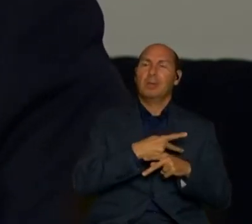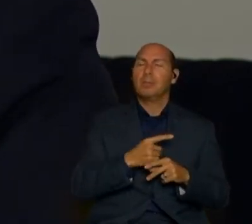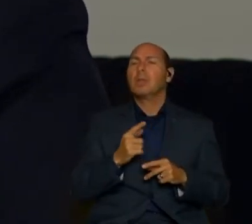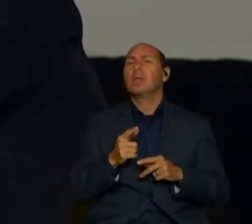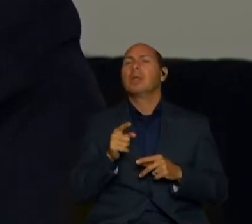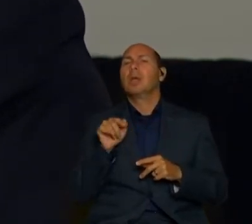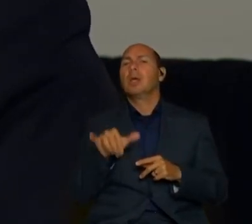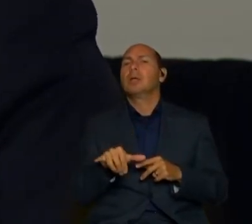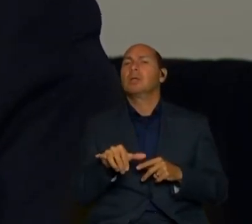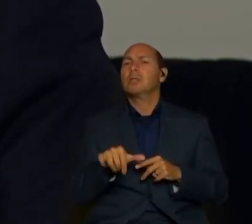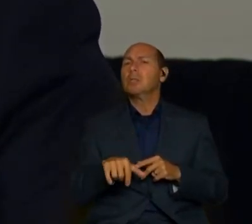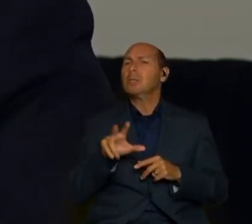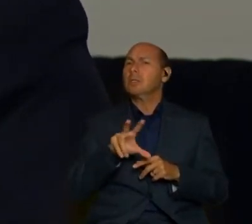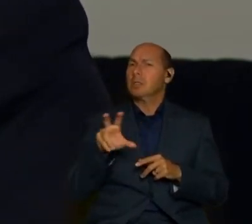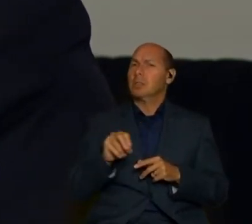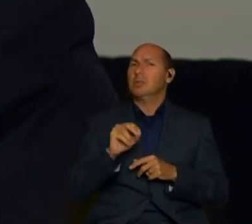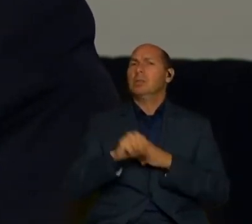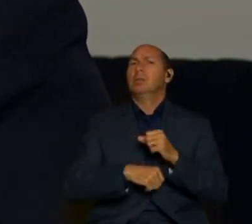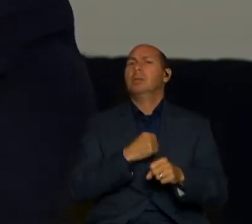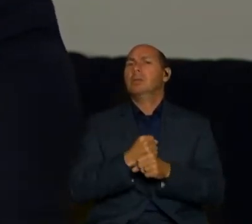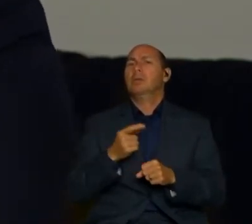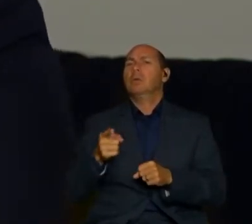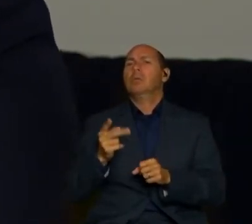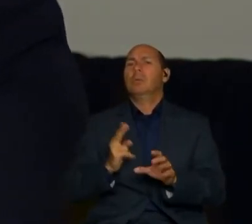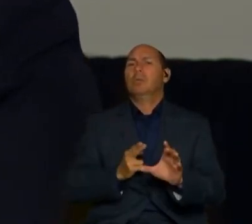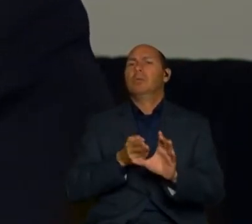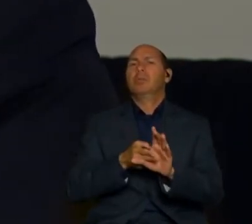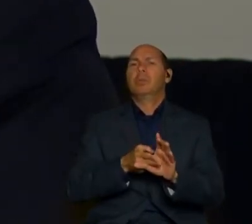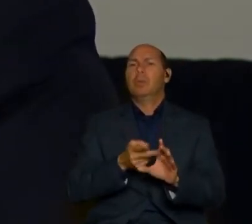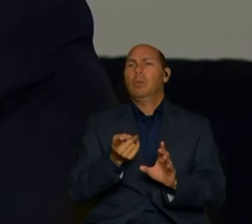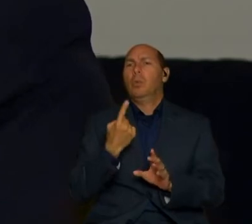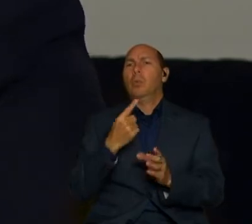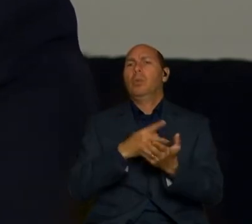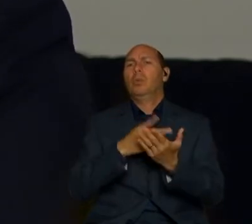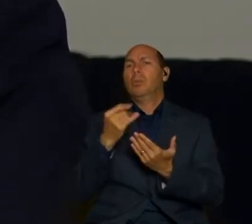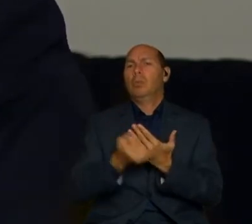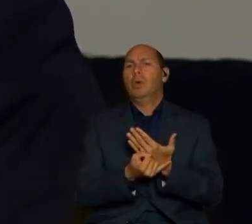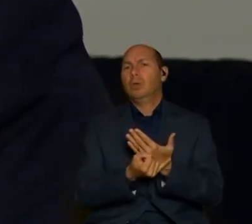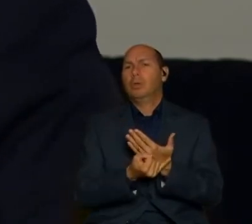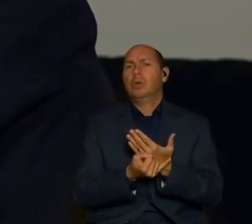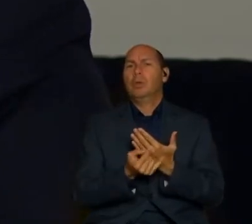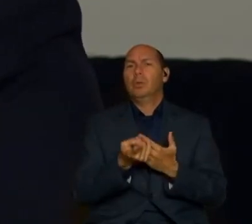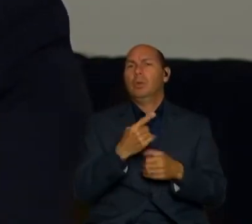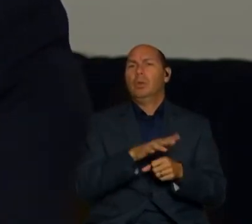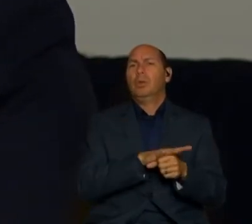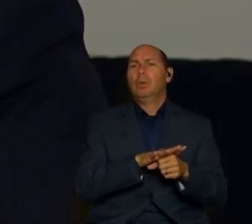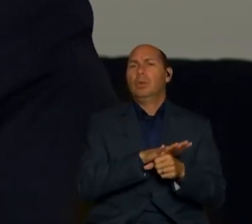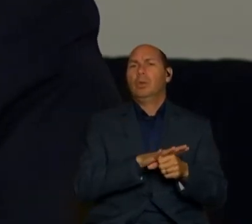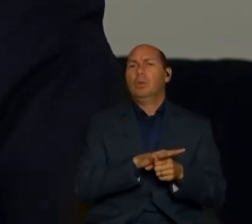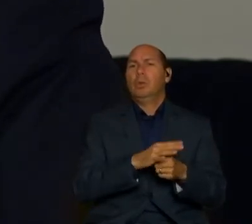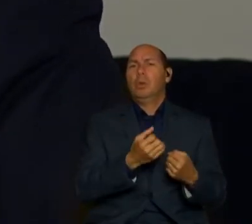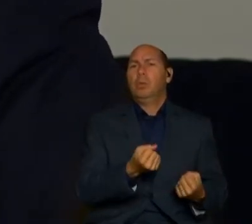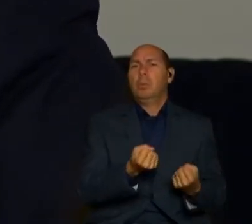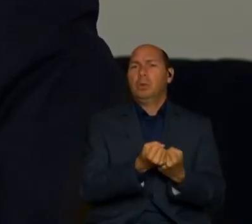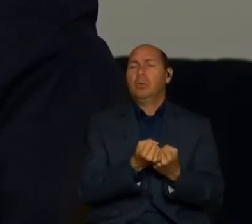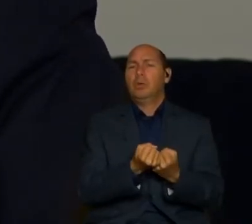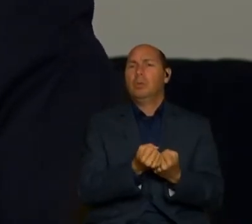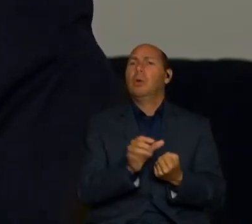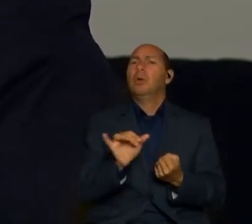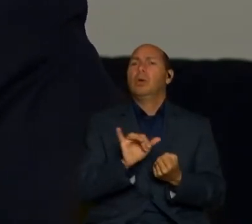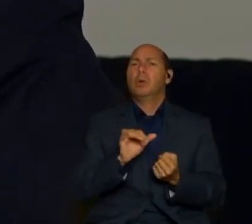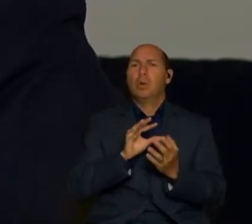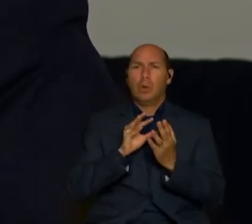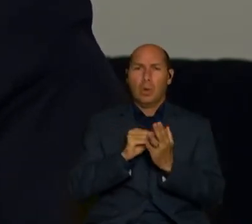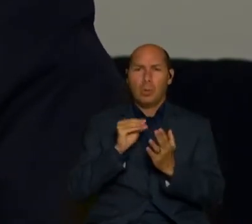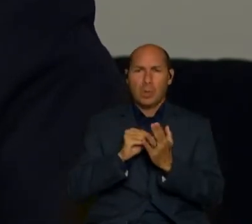years. You can come in and do a project or work in one area and contribute, but also learn and